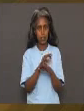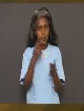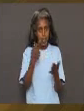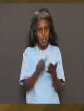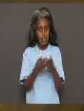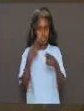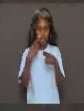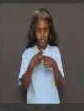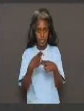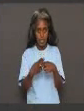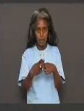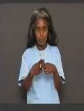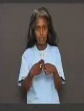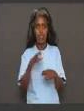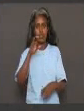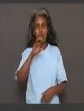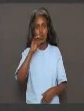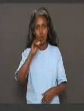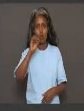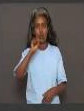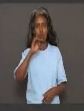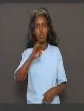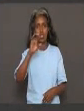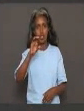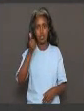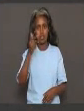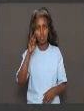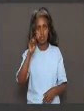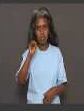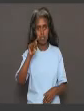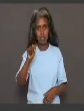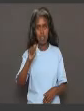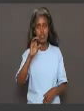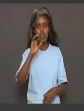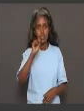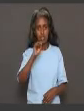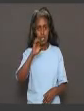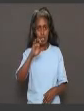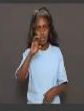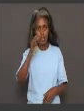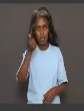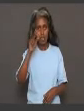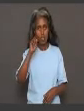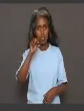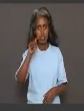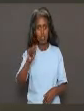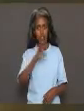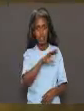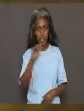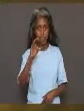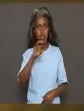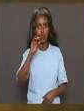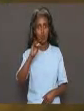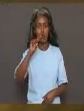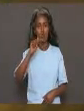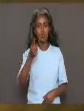are named the cosecant, secant, and cotangent.